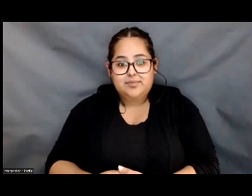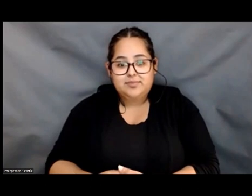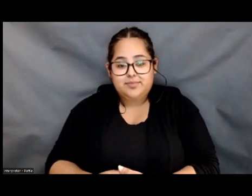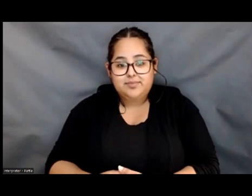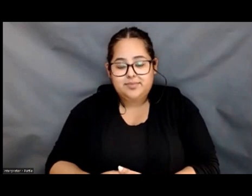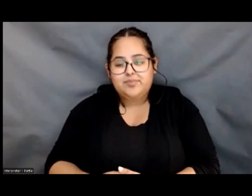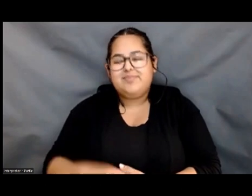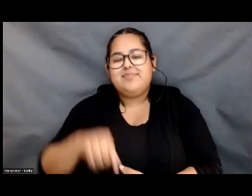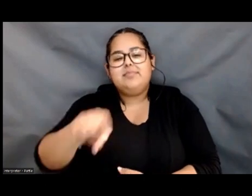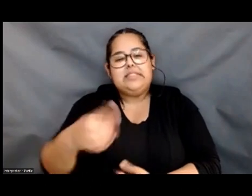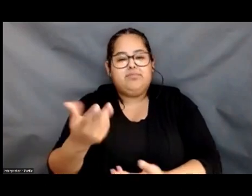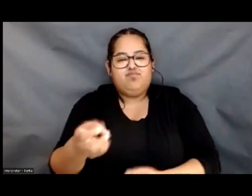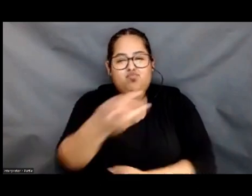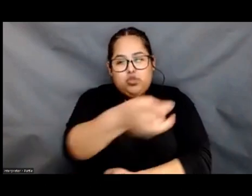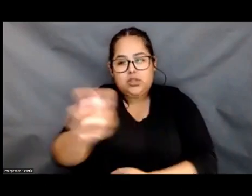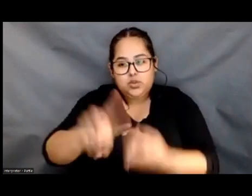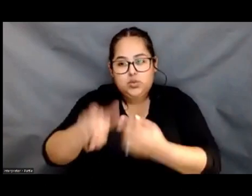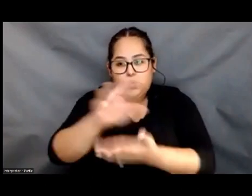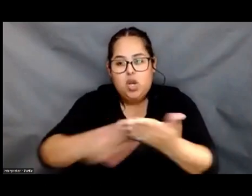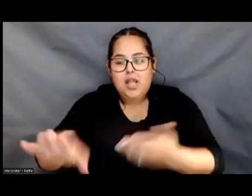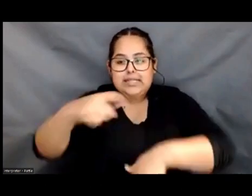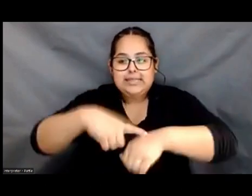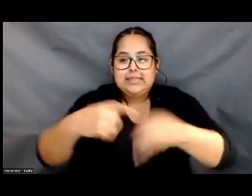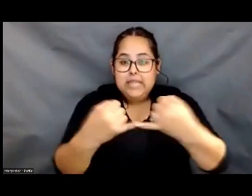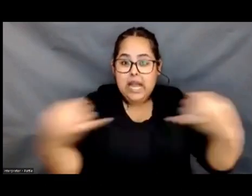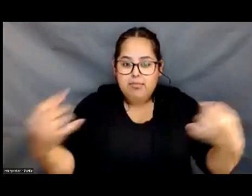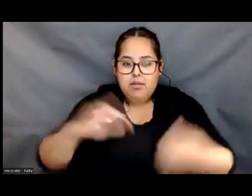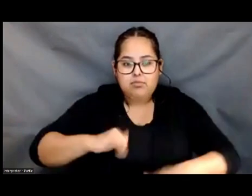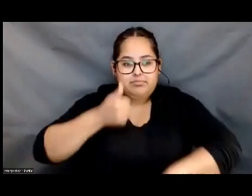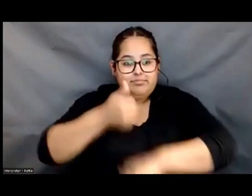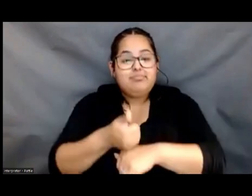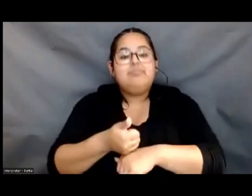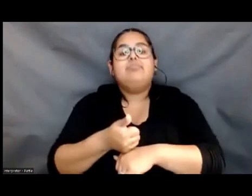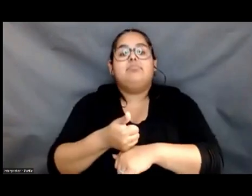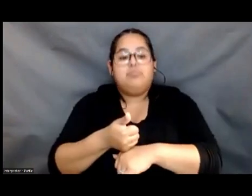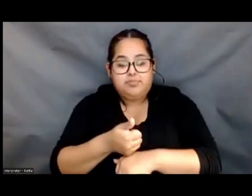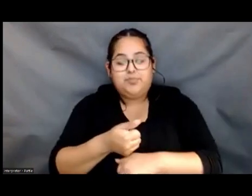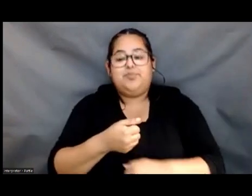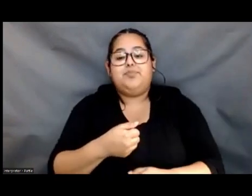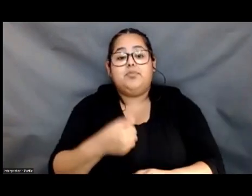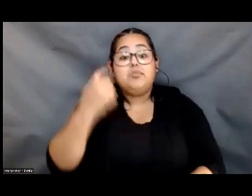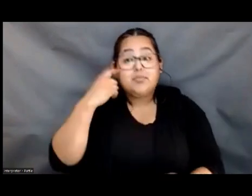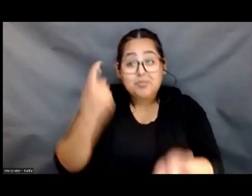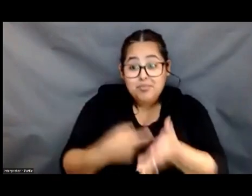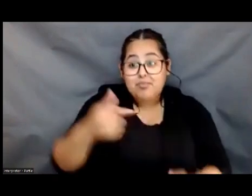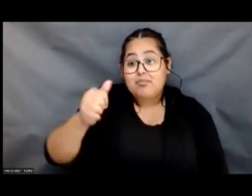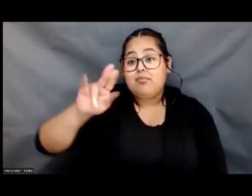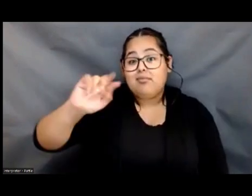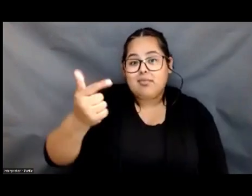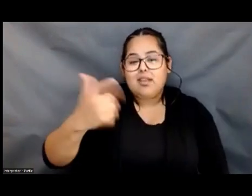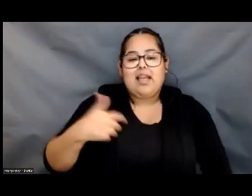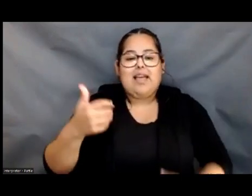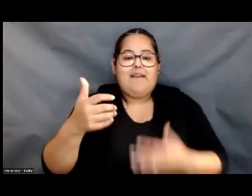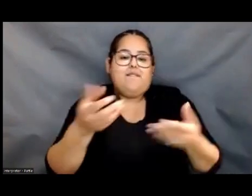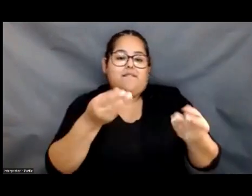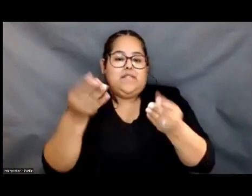So this is kind of the transition to college timeline that we have set. As you can see, in August, we have the facilitator,